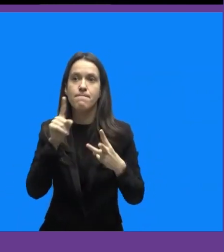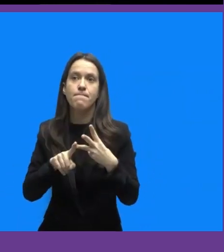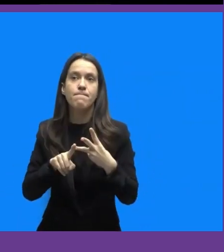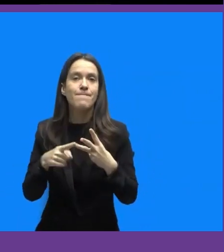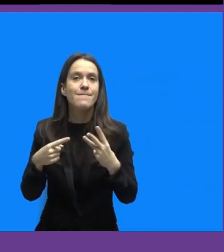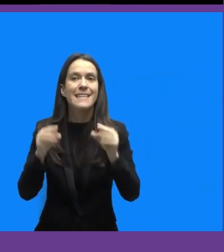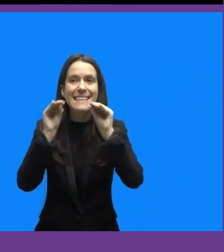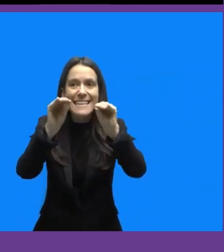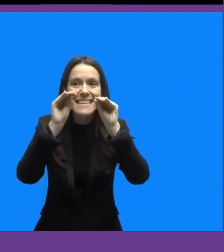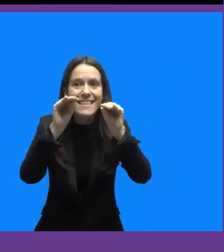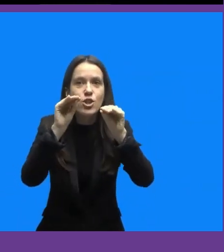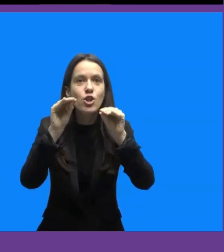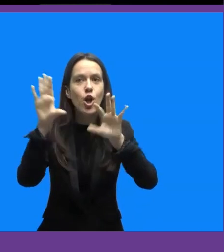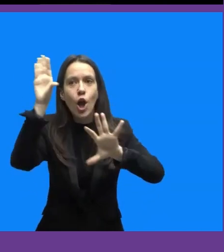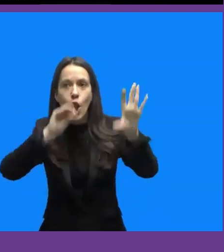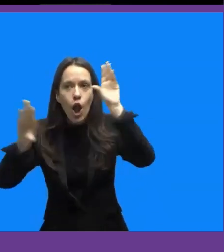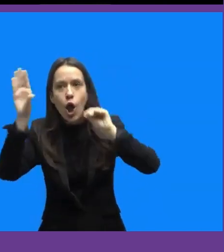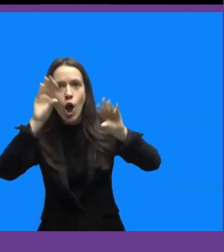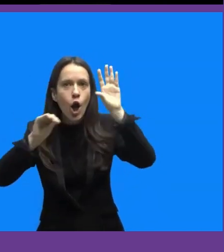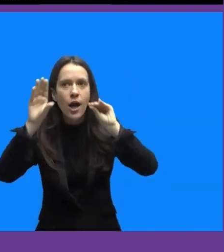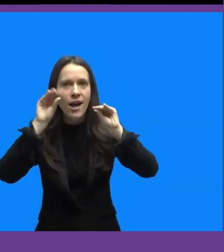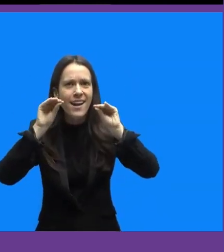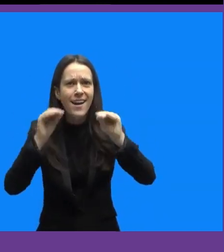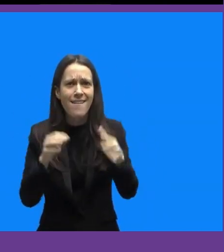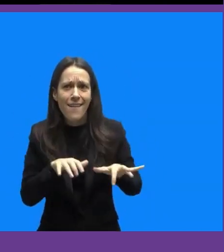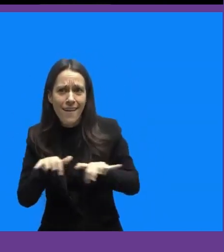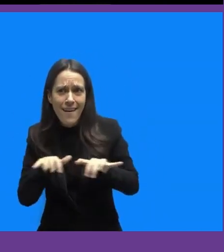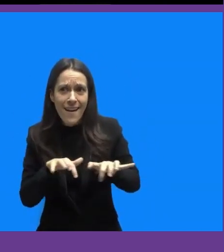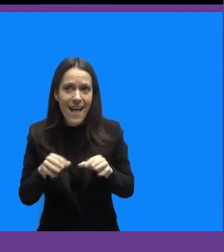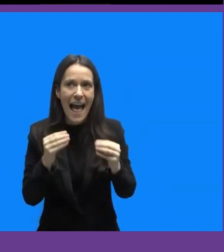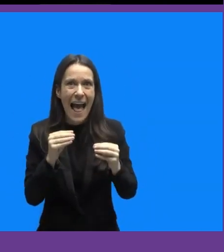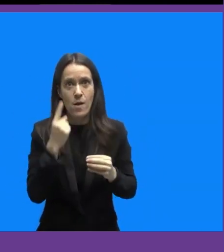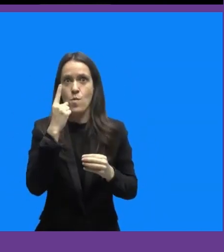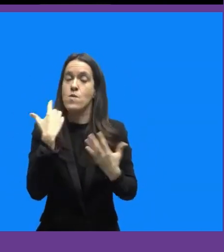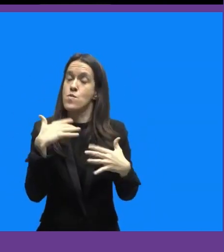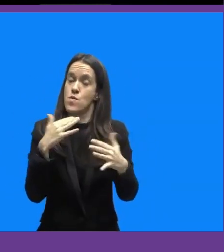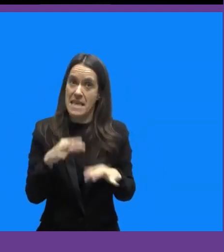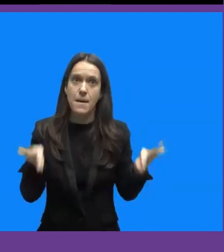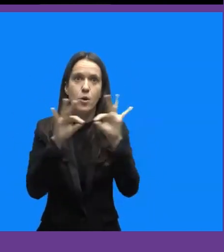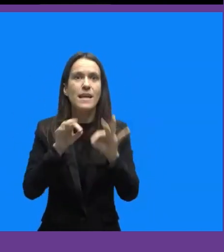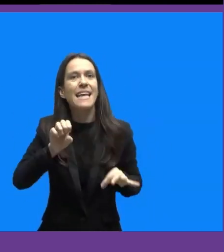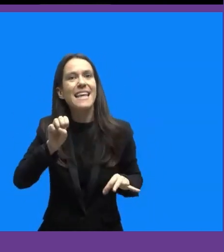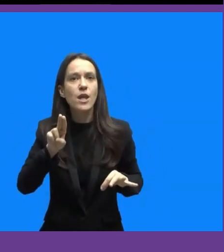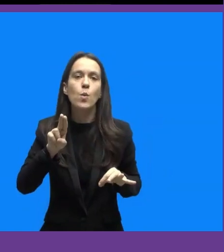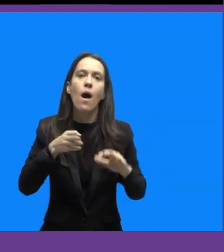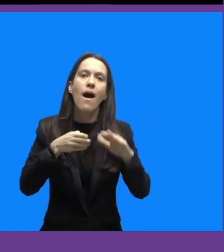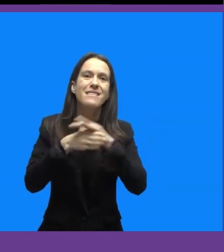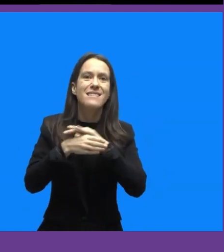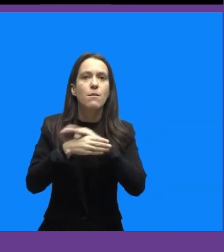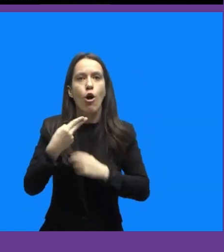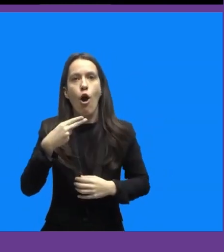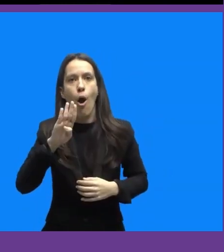design for learning, but critical part and a significant part of the EU Accessible Hub is